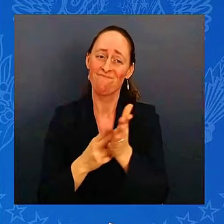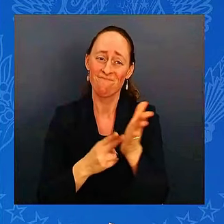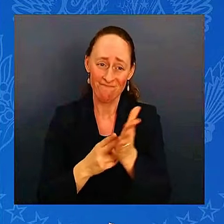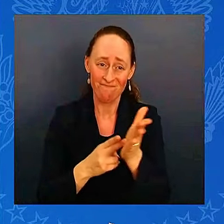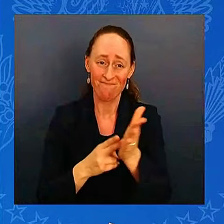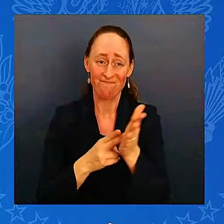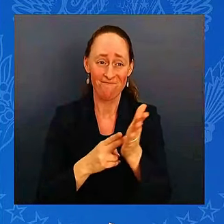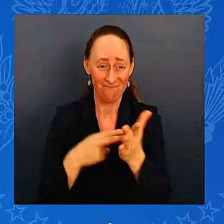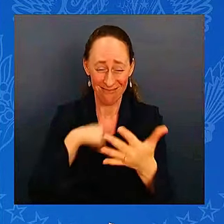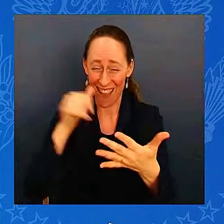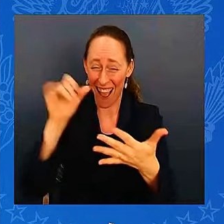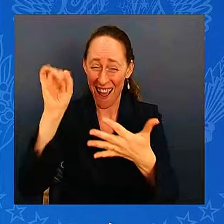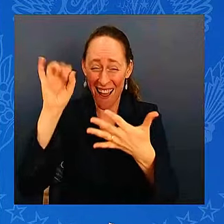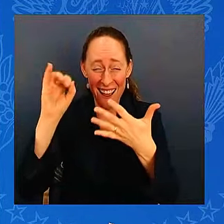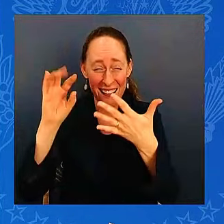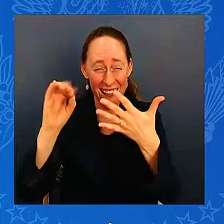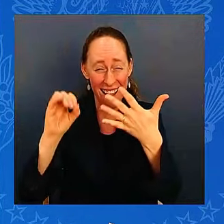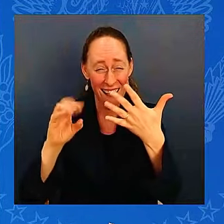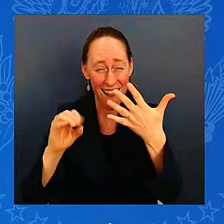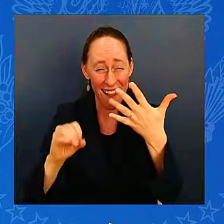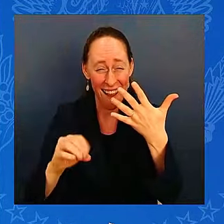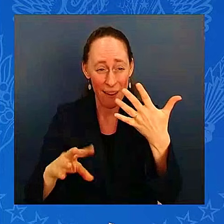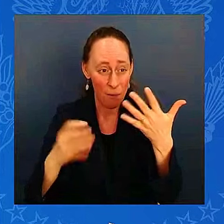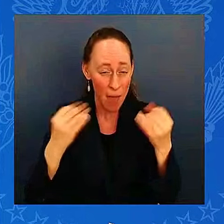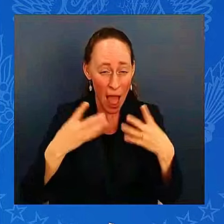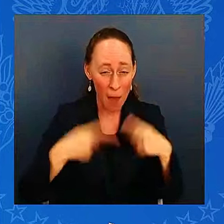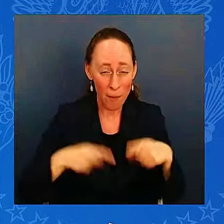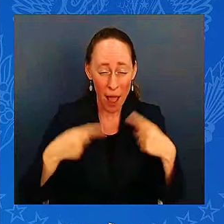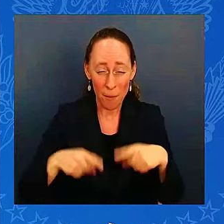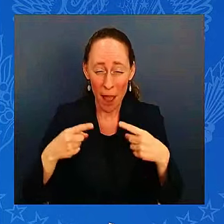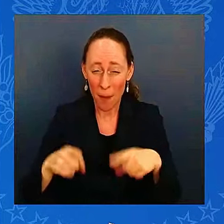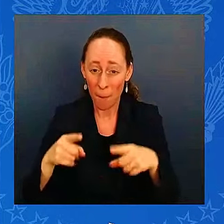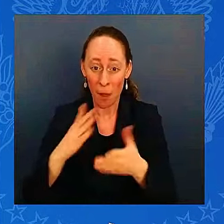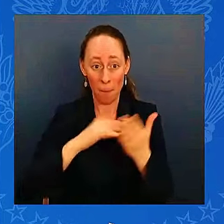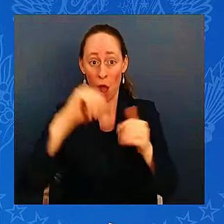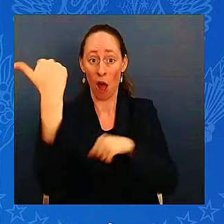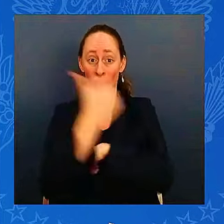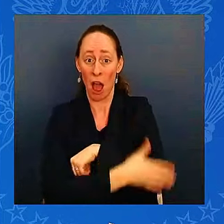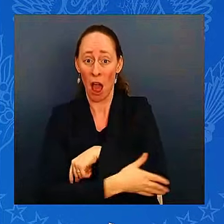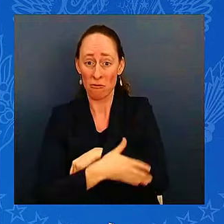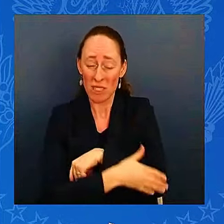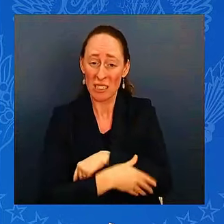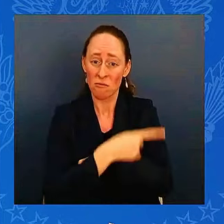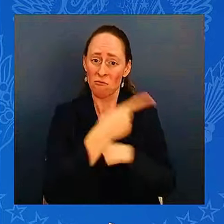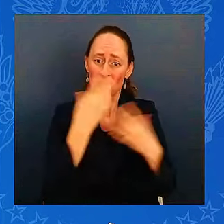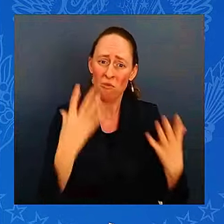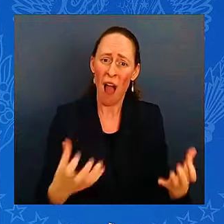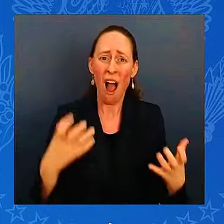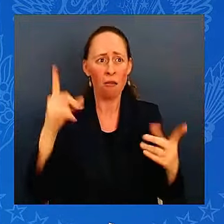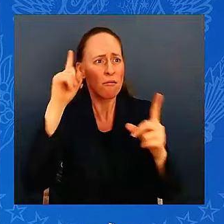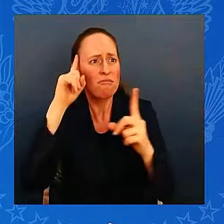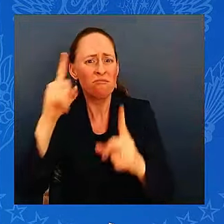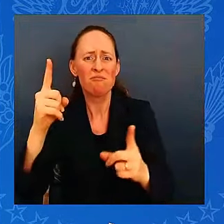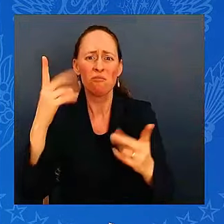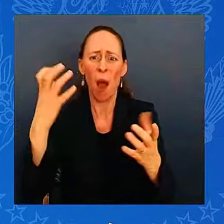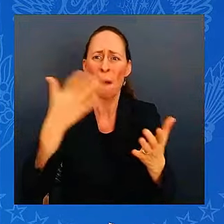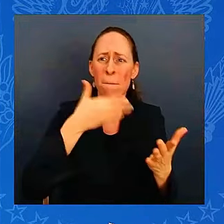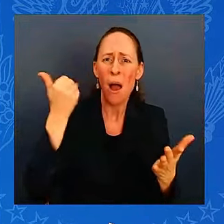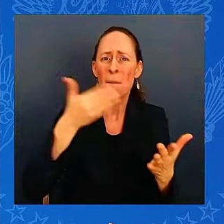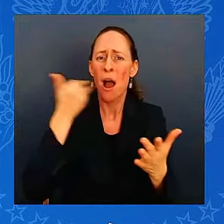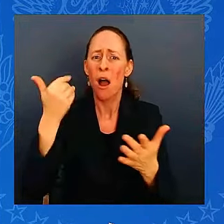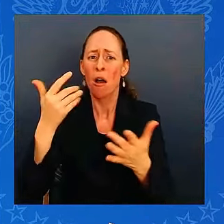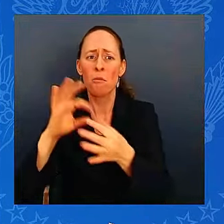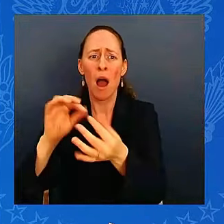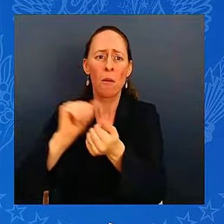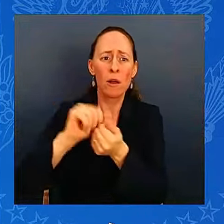terms of how they want to transition away from fossil fuels, want to use peaceful nuclear technology, a whole range of